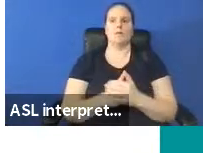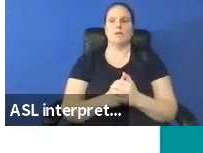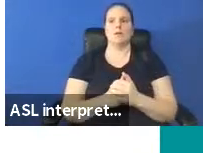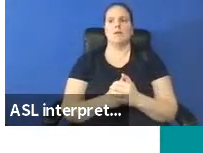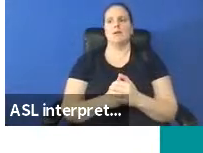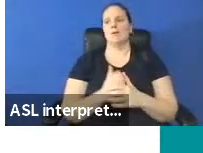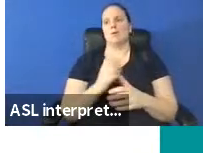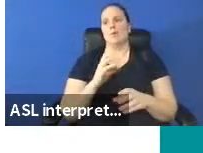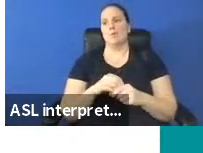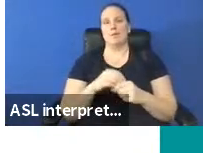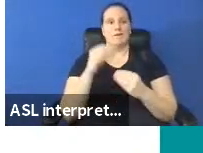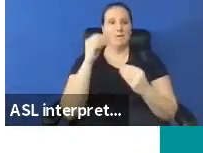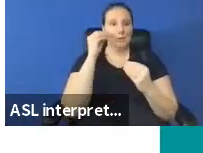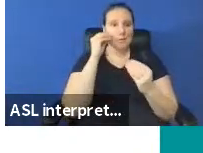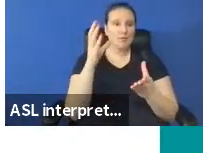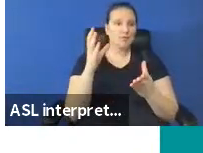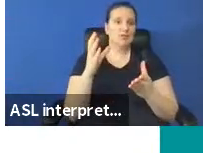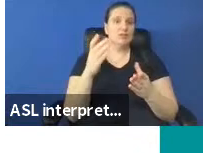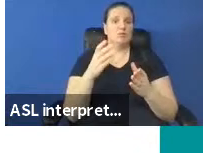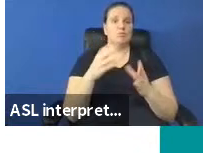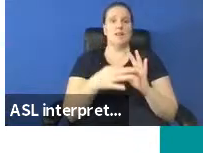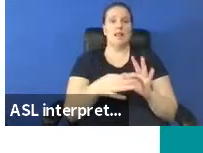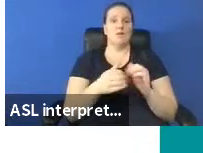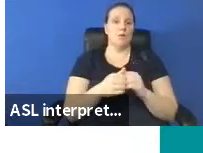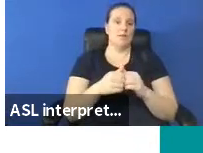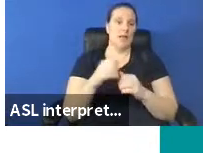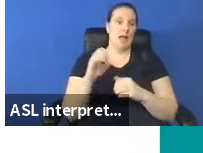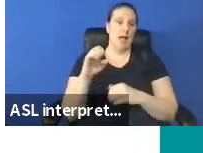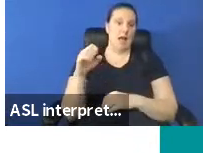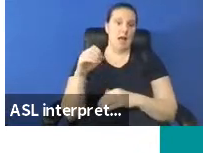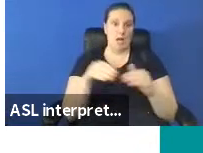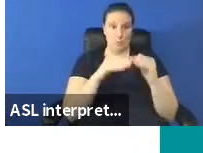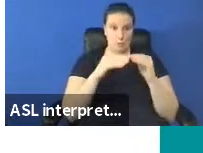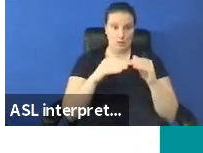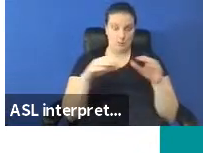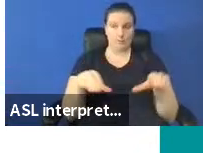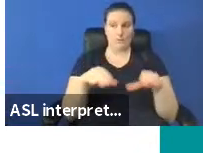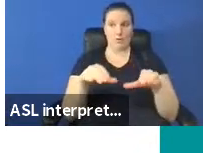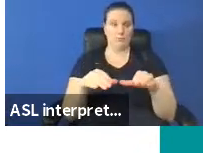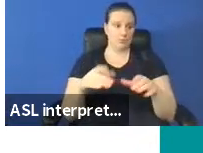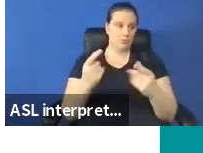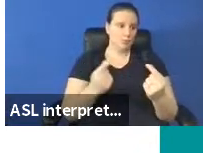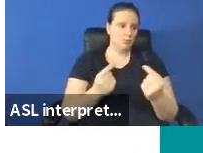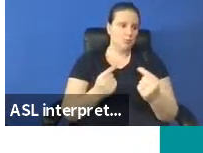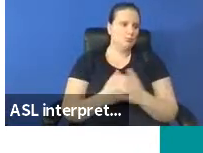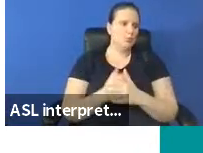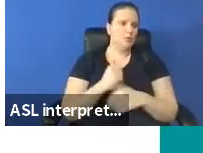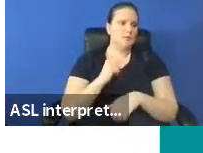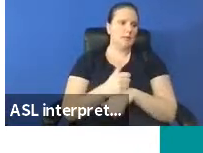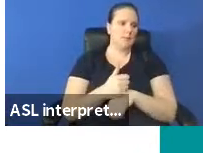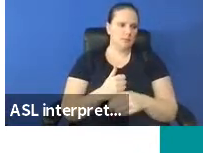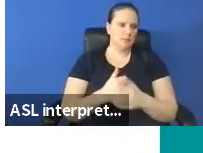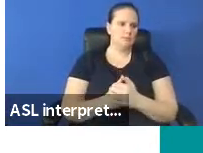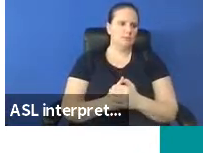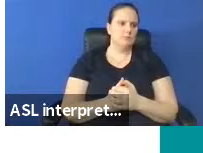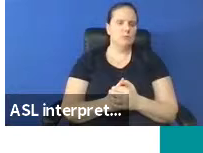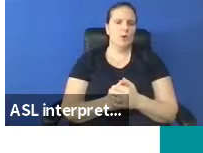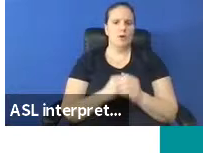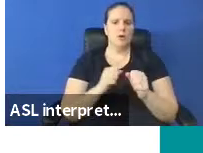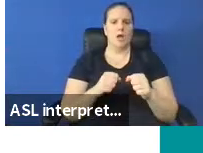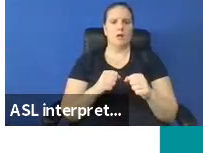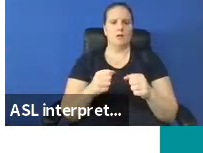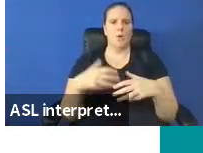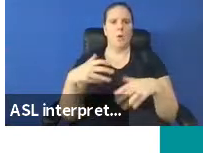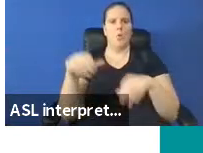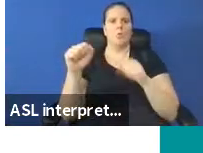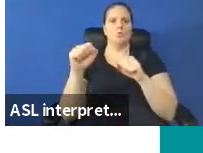include data and information related to the equity performance measures that we're establishing, and could also host the